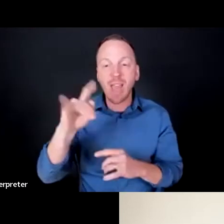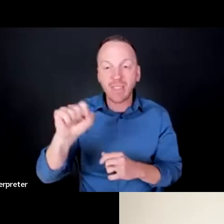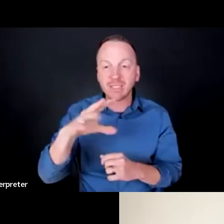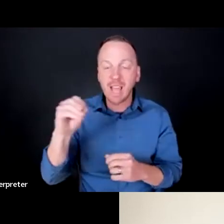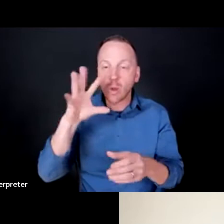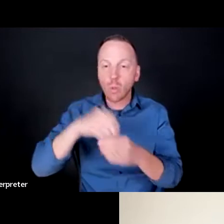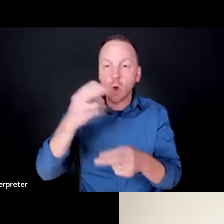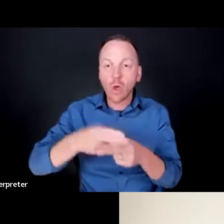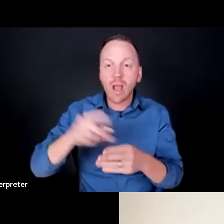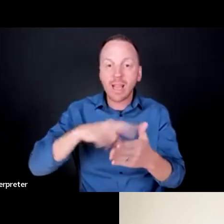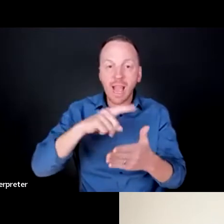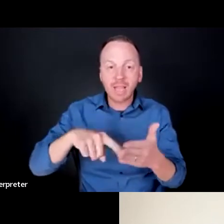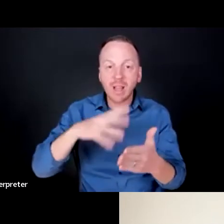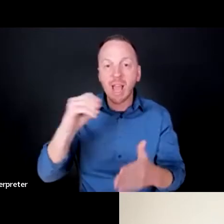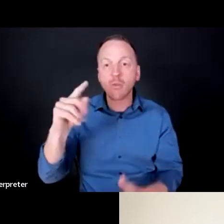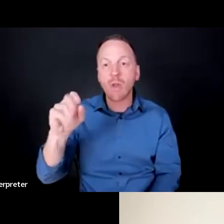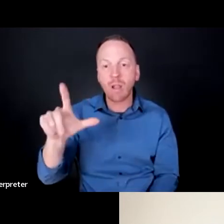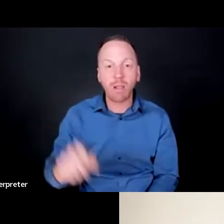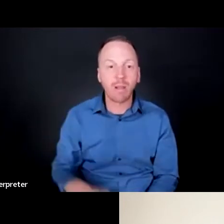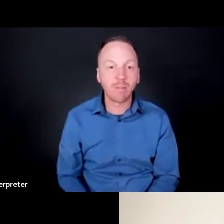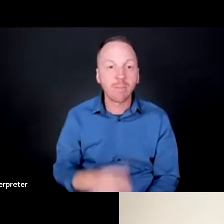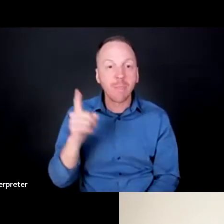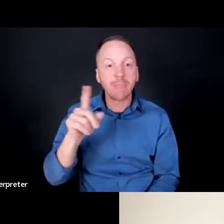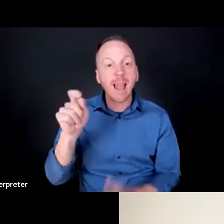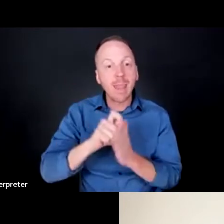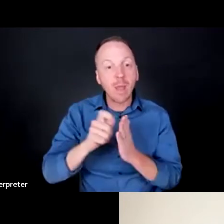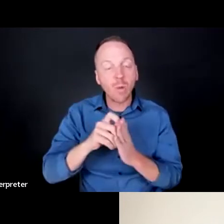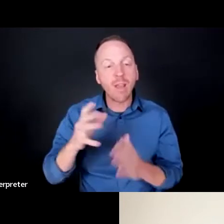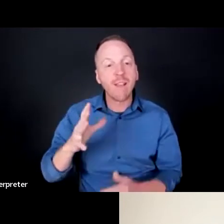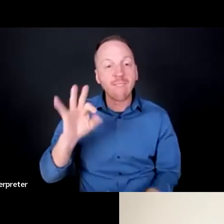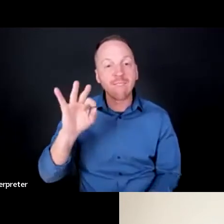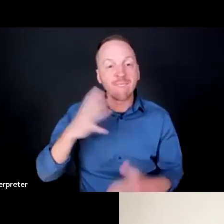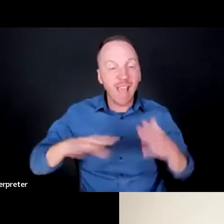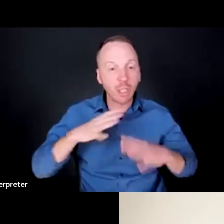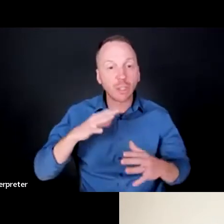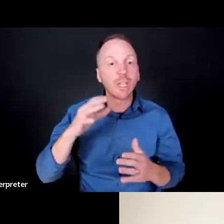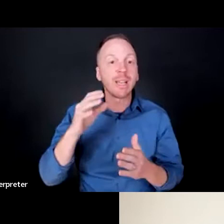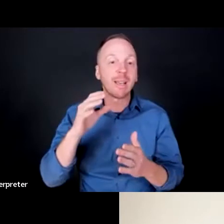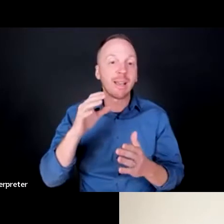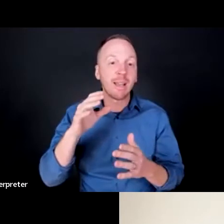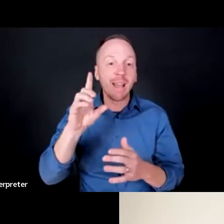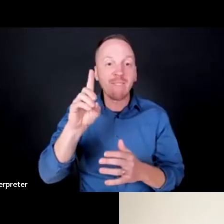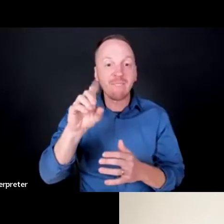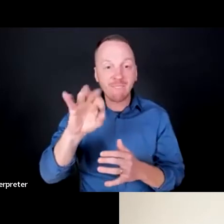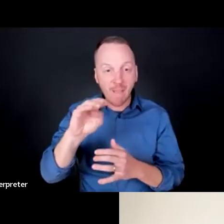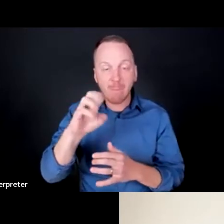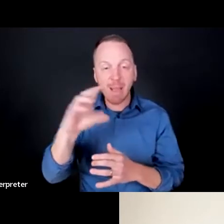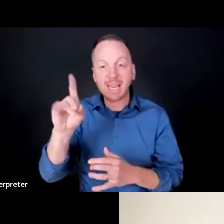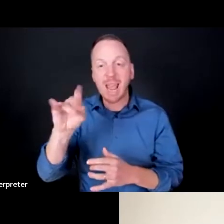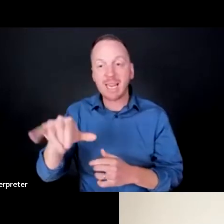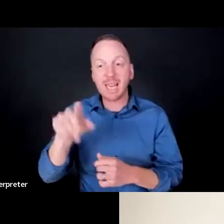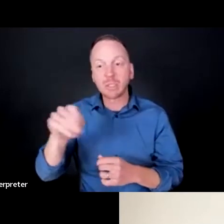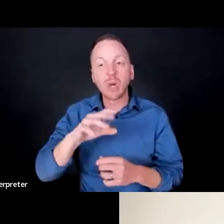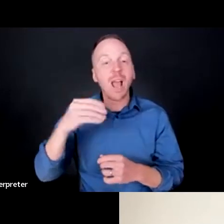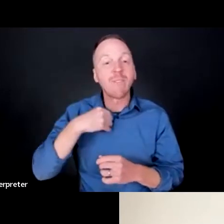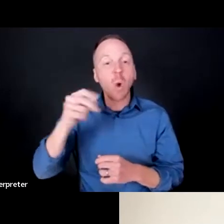inclusion called Cancel and Gretel at literary fashion magazine Just Femme and Dandy. Sky has also created a queer